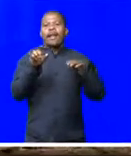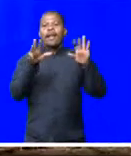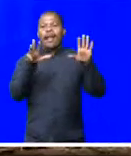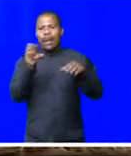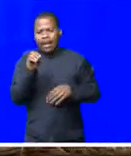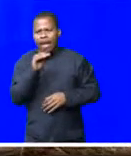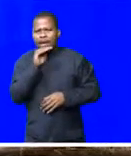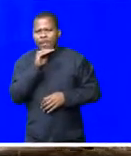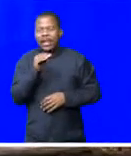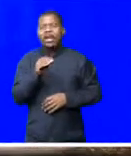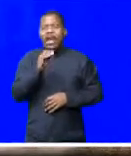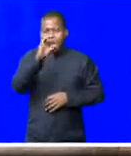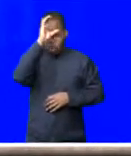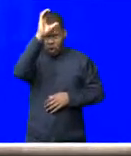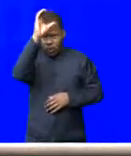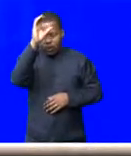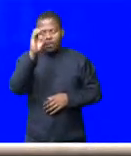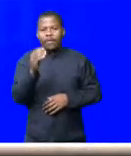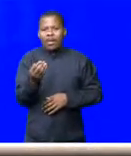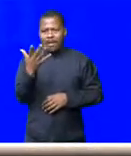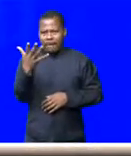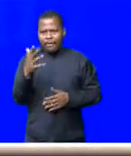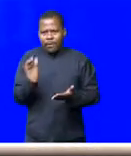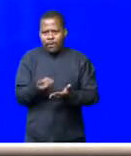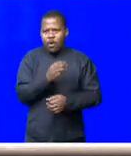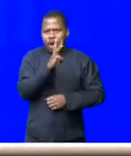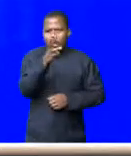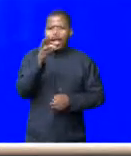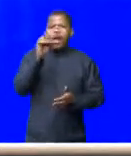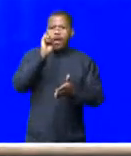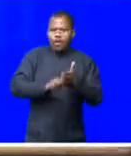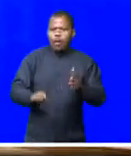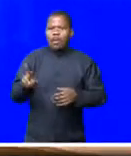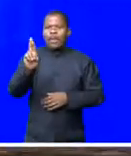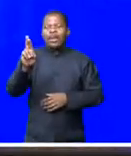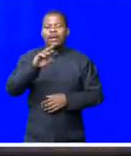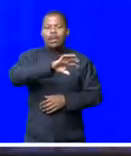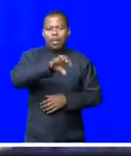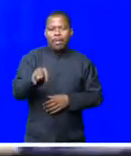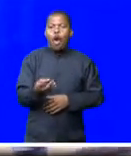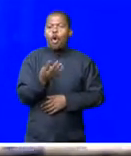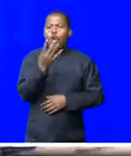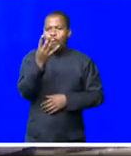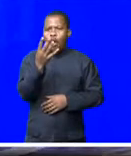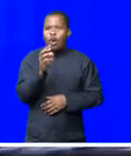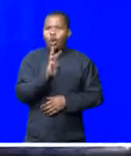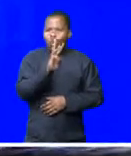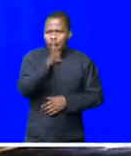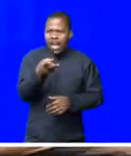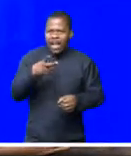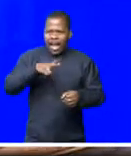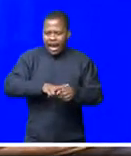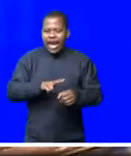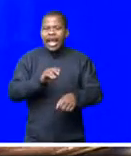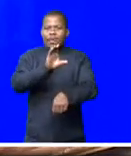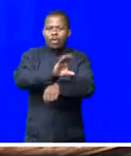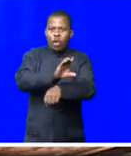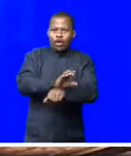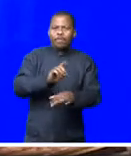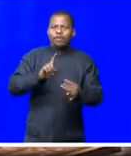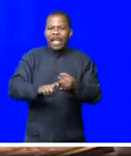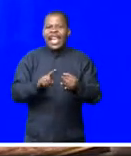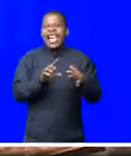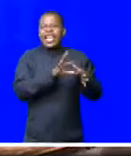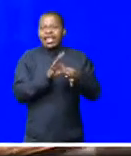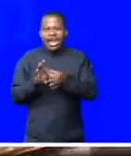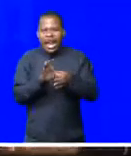1190 letiye kububabe boshifu labasihlanu labalichamukisa etifundza entotini etelive. Emabandla etenkolo,